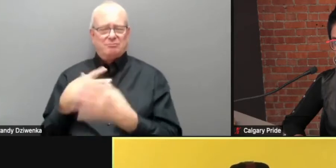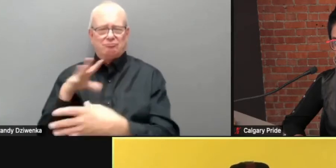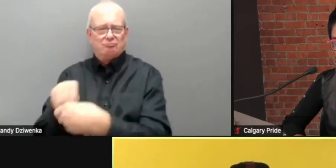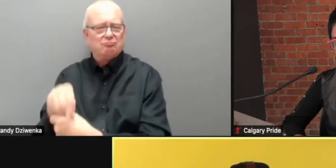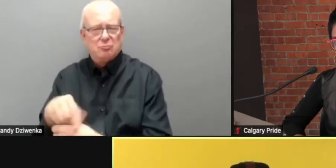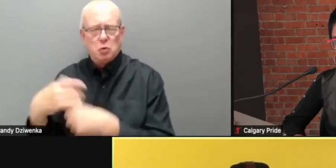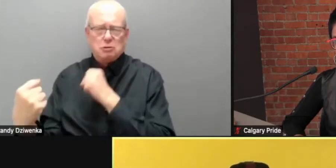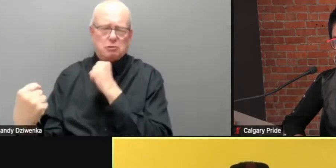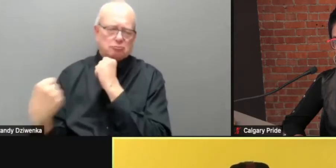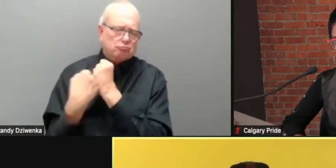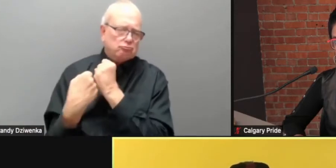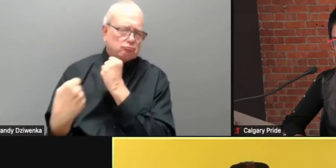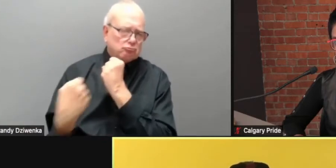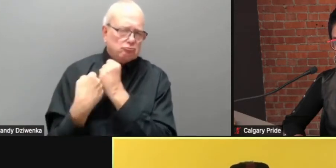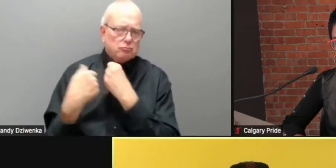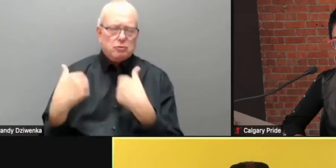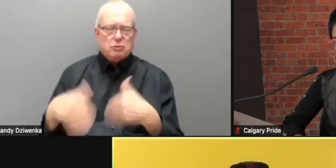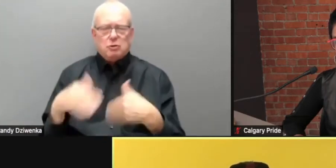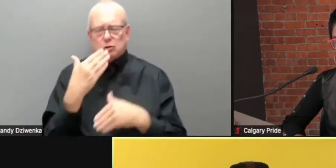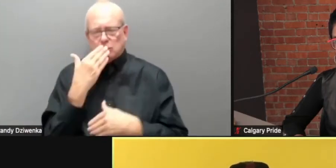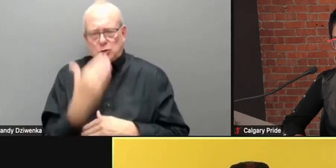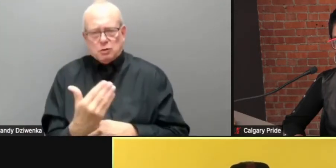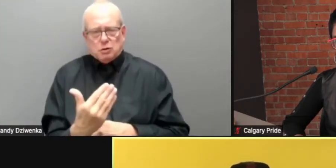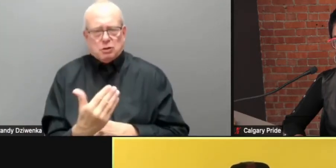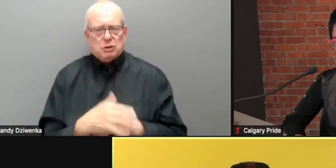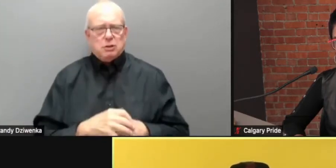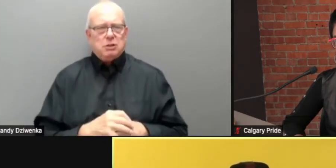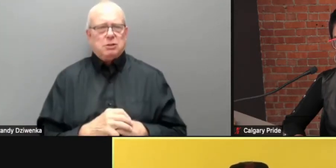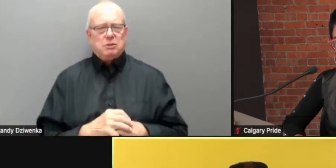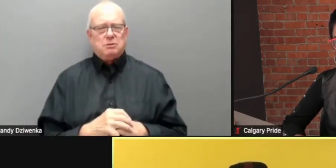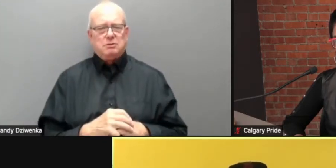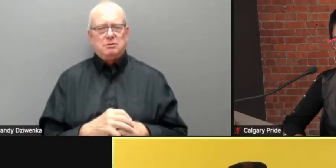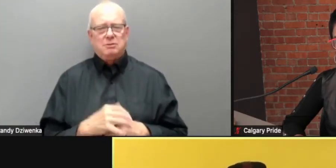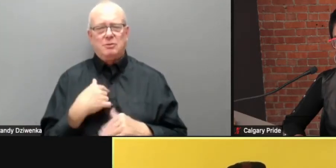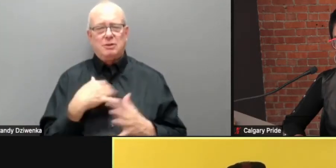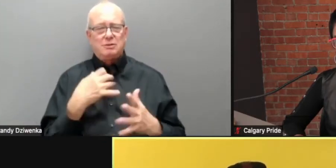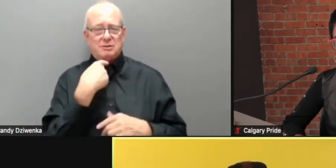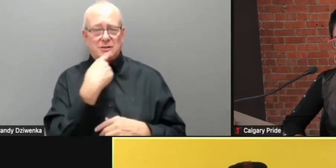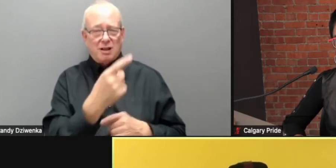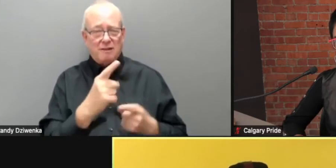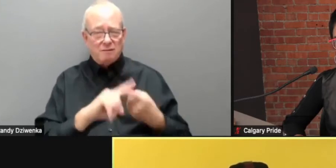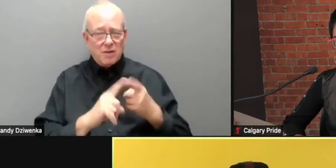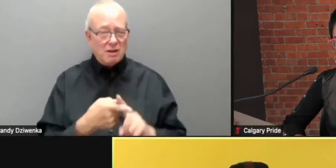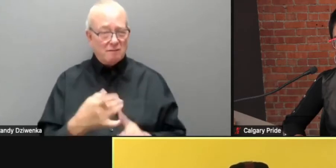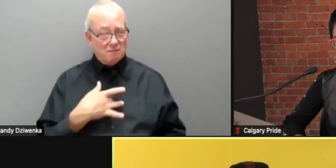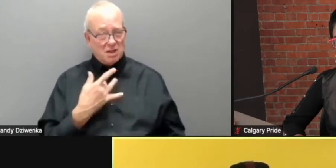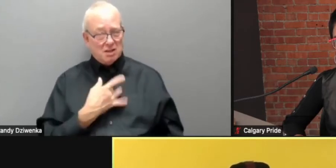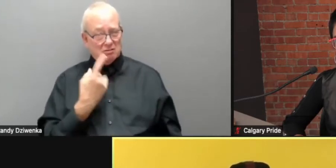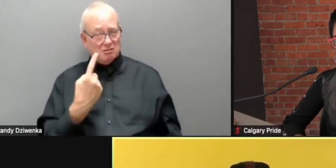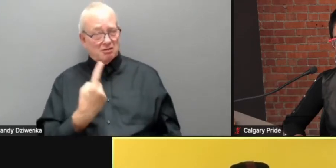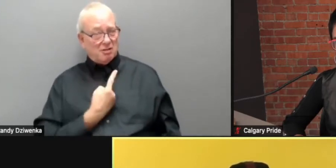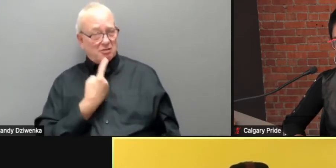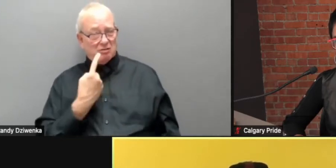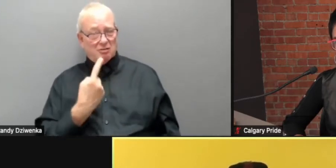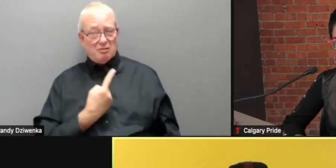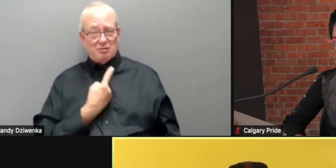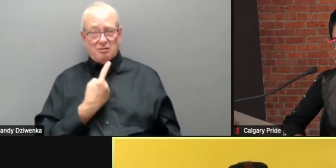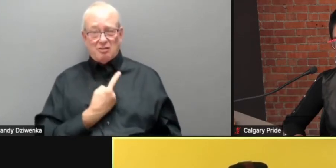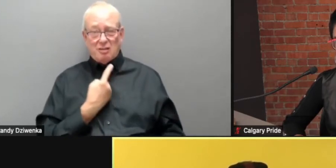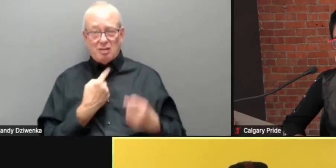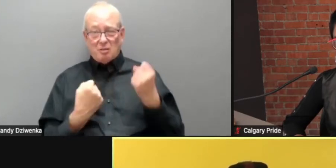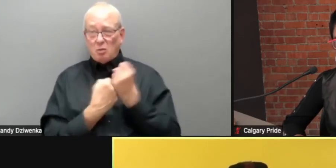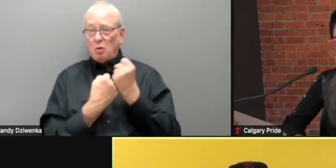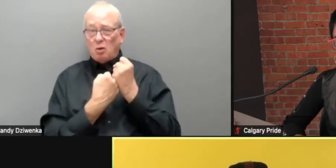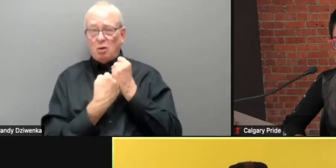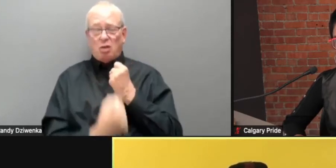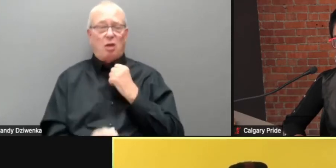my friends, that, for those who feel lonely and they say, oh, our parents don't care about us and they don't try